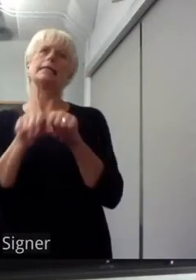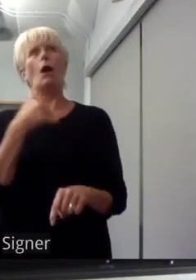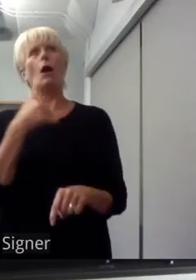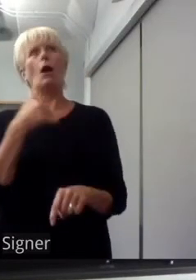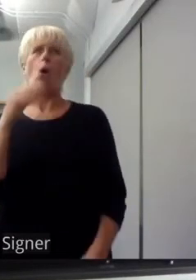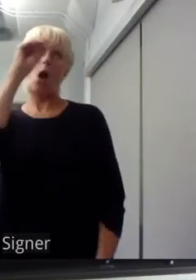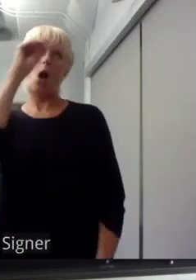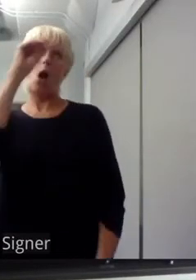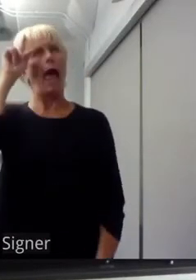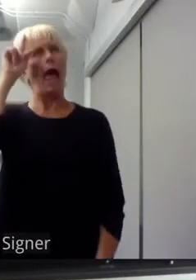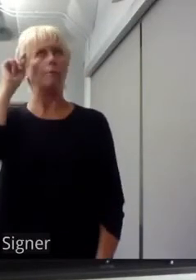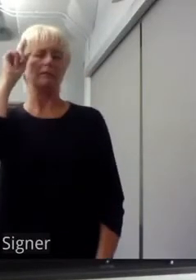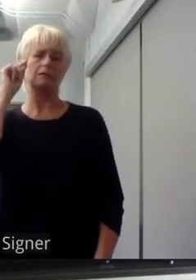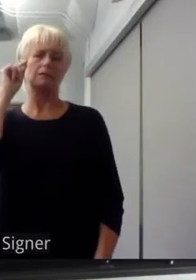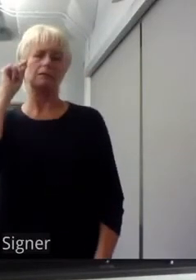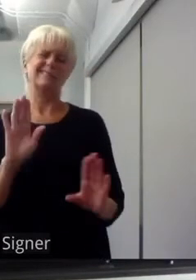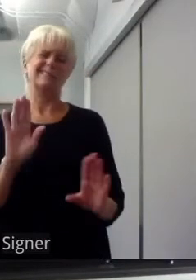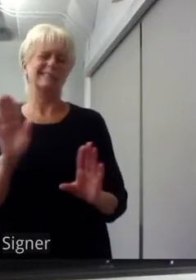larger centers,